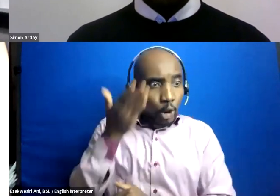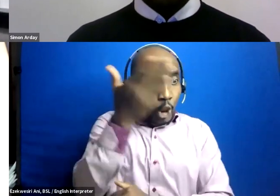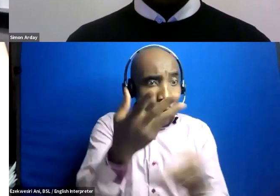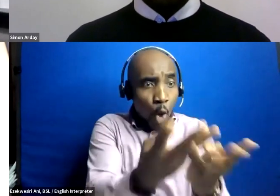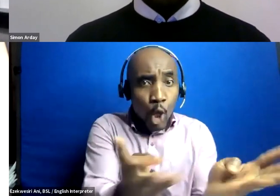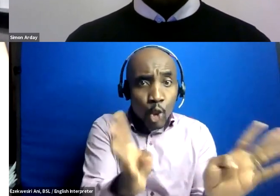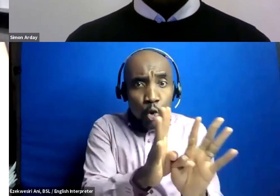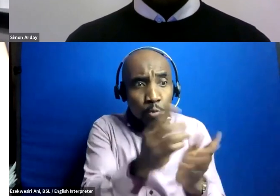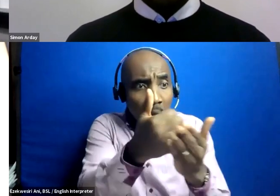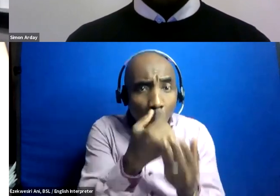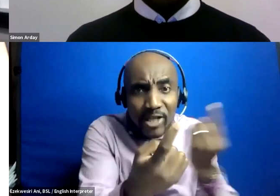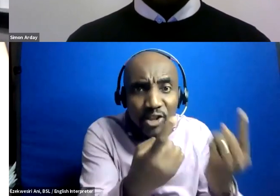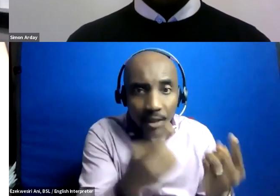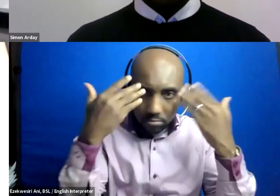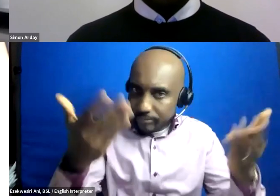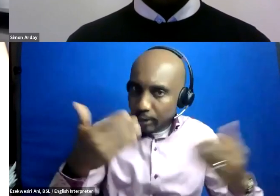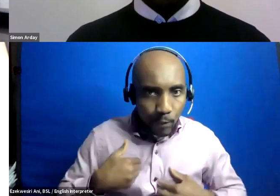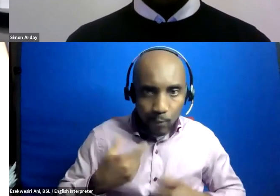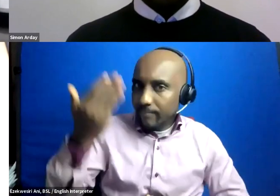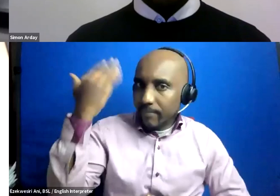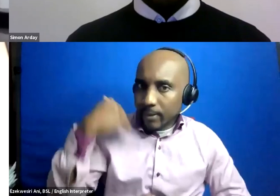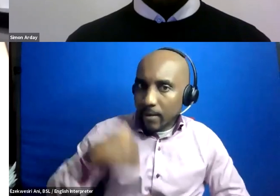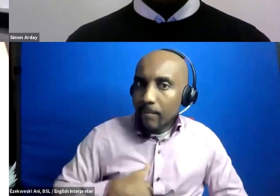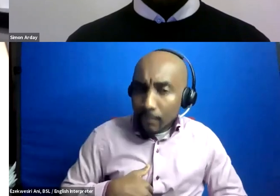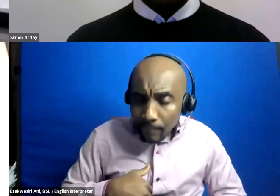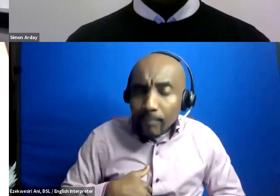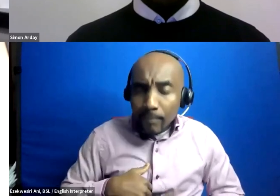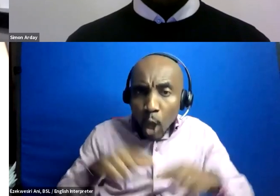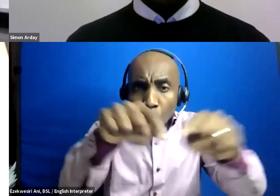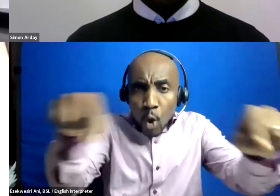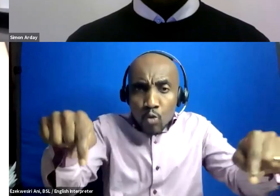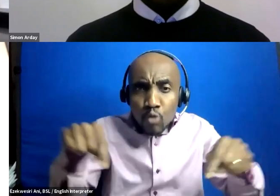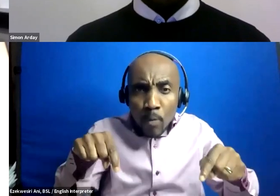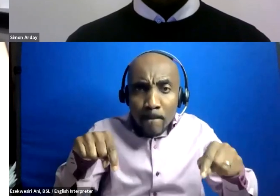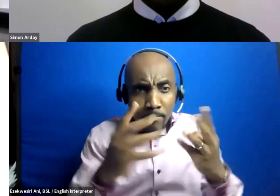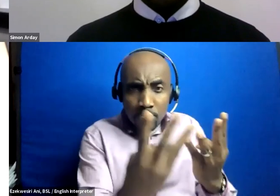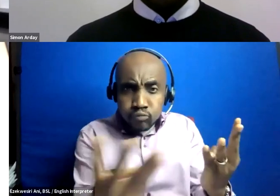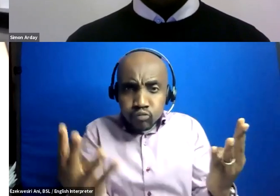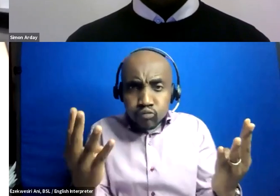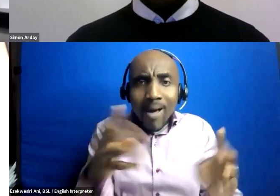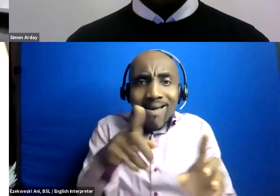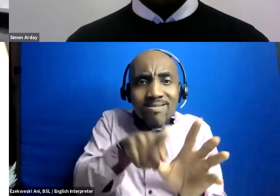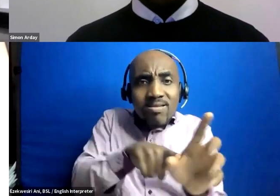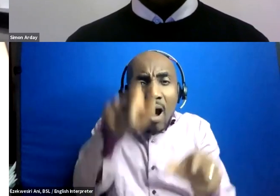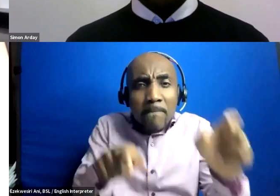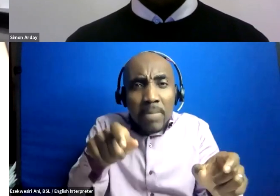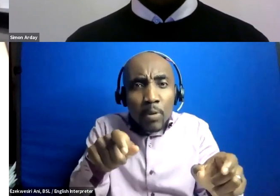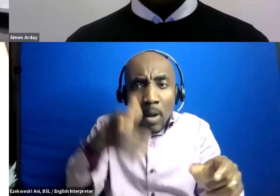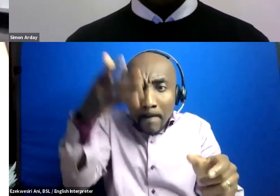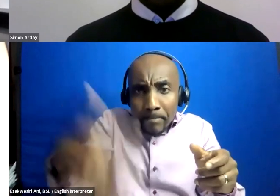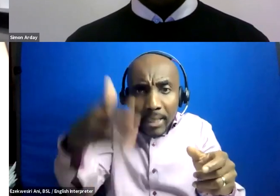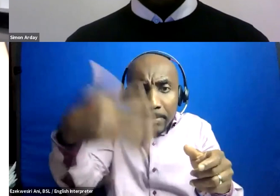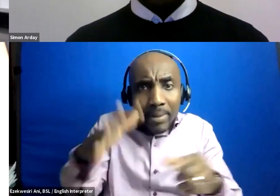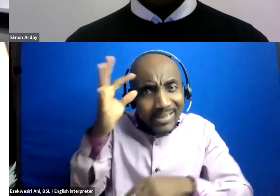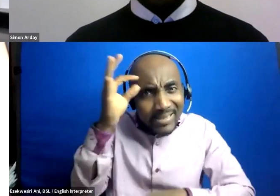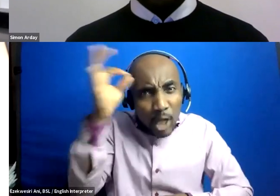And once I saw that there was, you know, like a whole room full of young people who had all experienced something similar